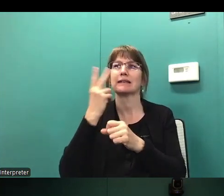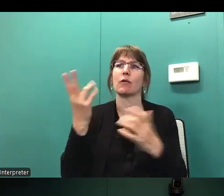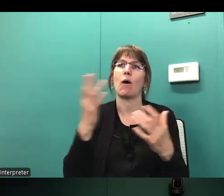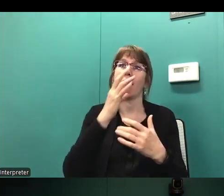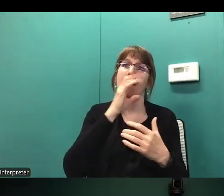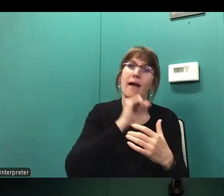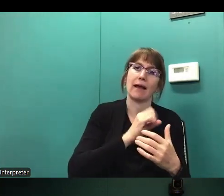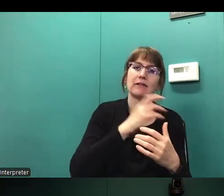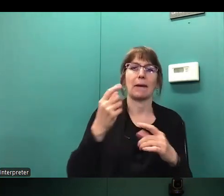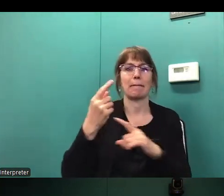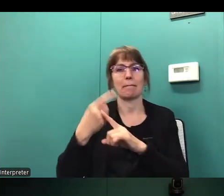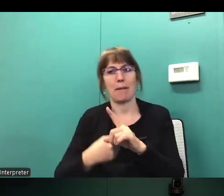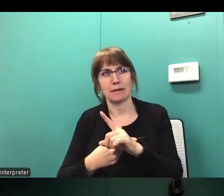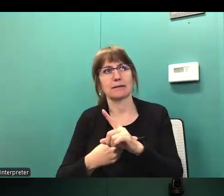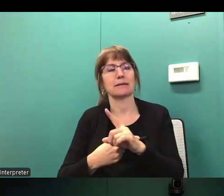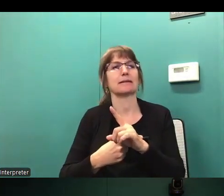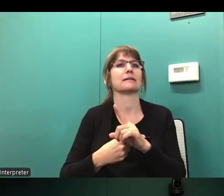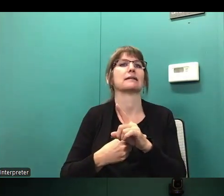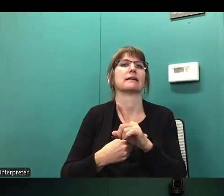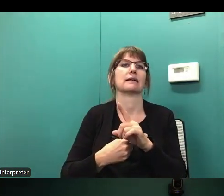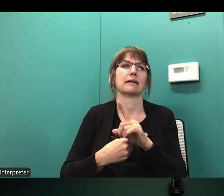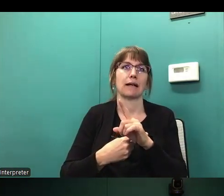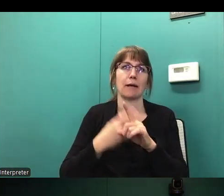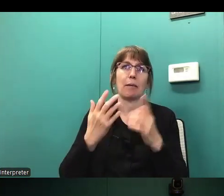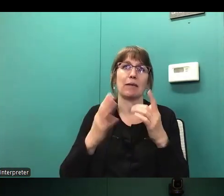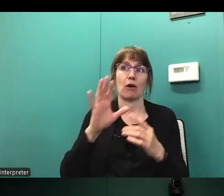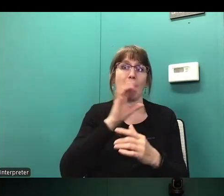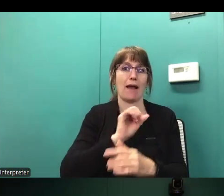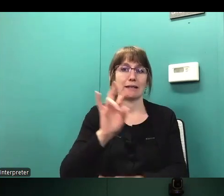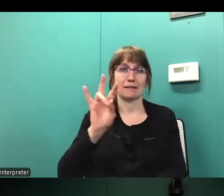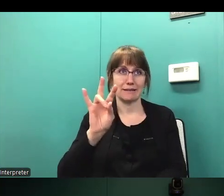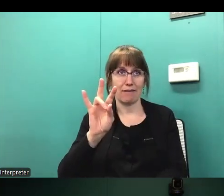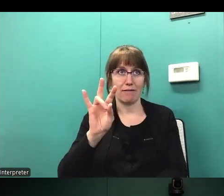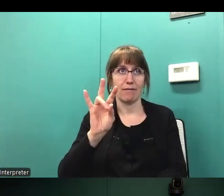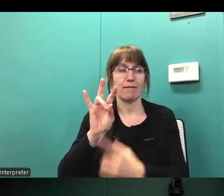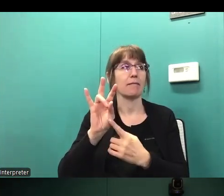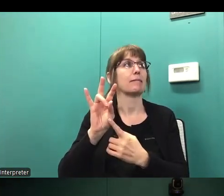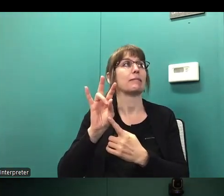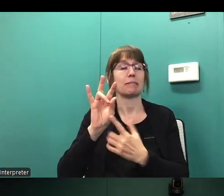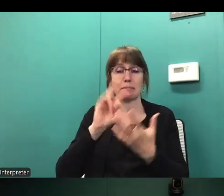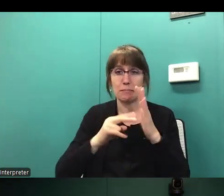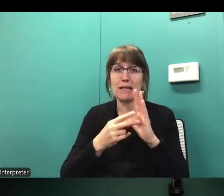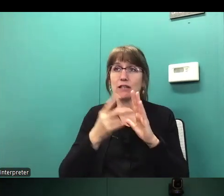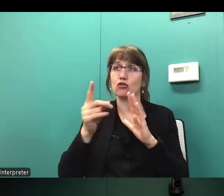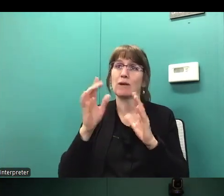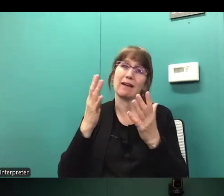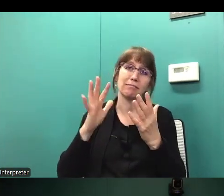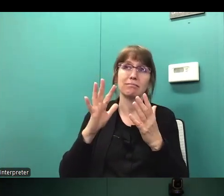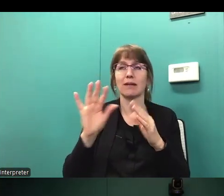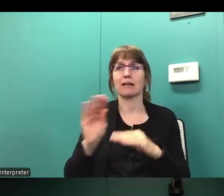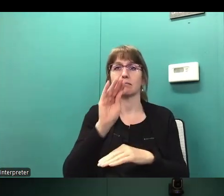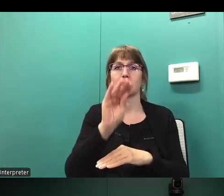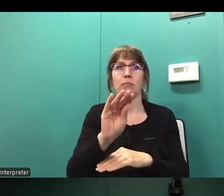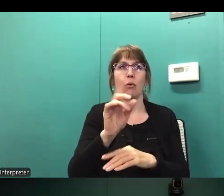that this child is at. And you know that their age is 7. And so they're using this. It kind of gives you an idea of where you're going to like plot them. And then